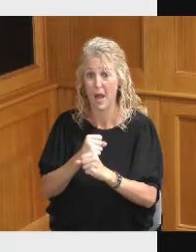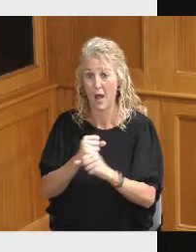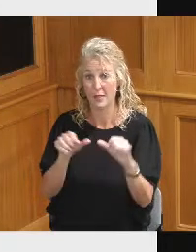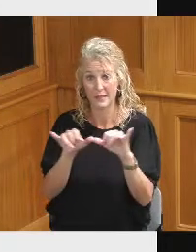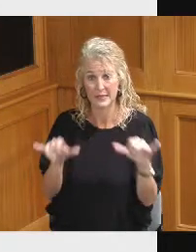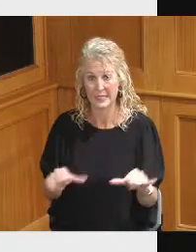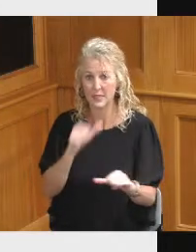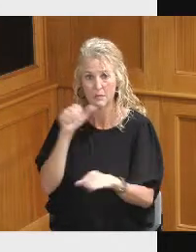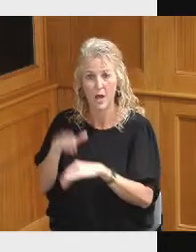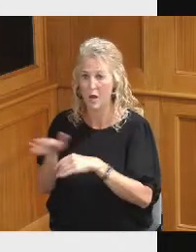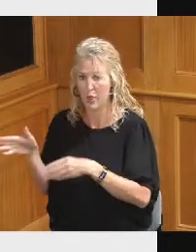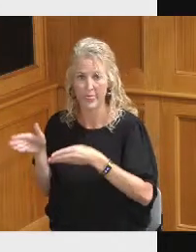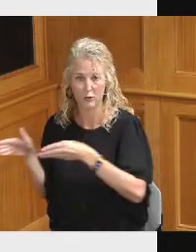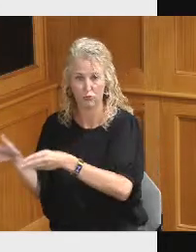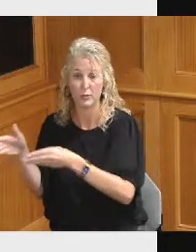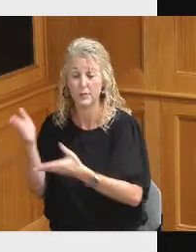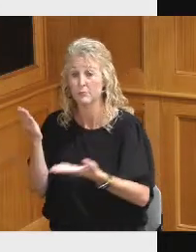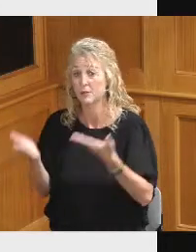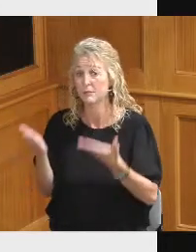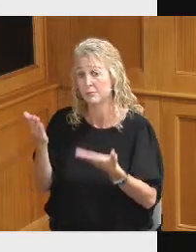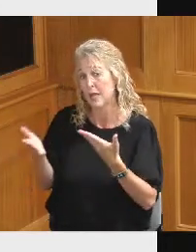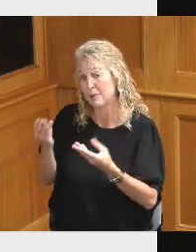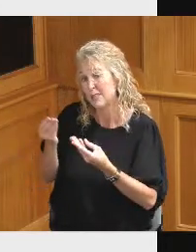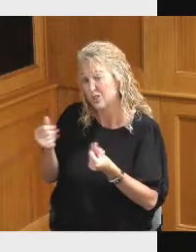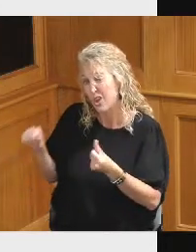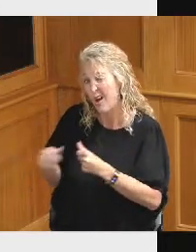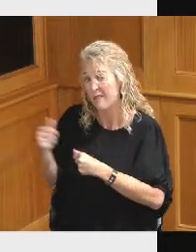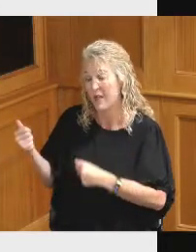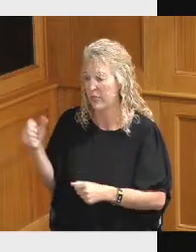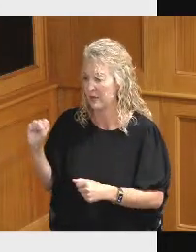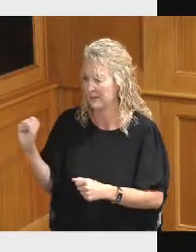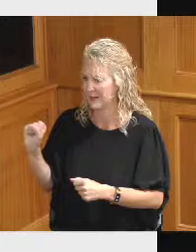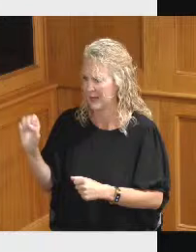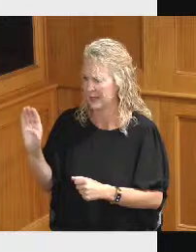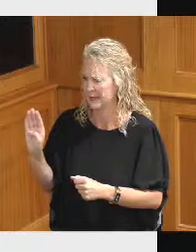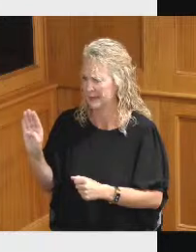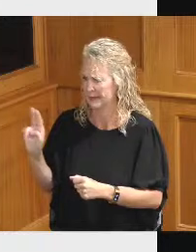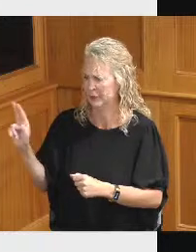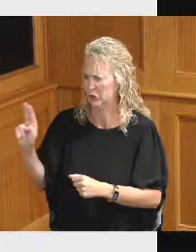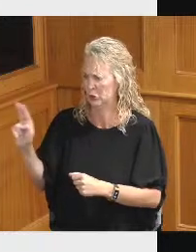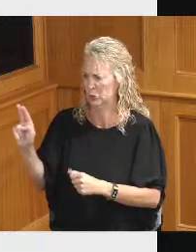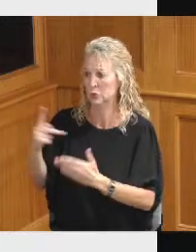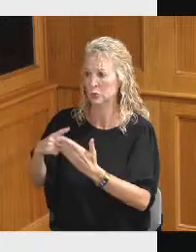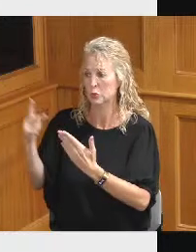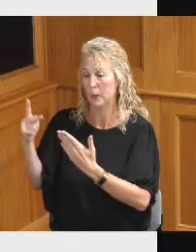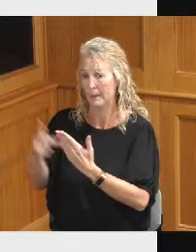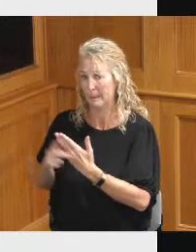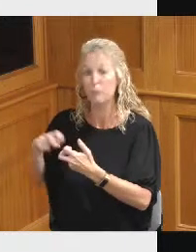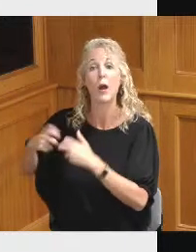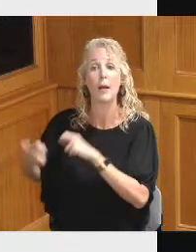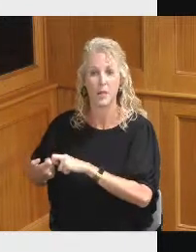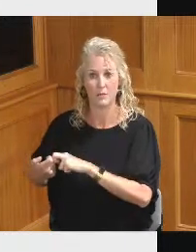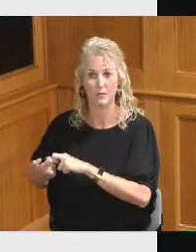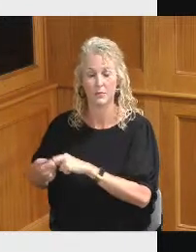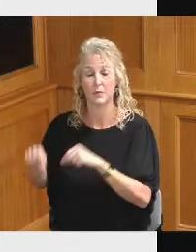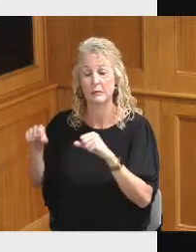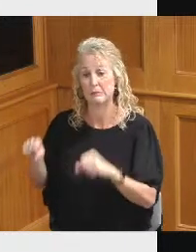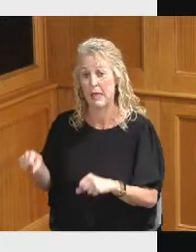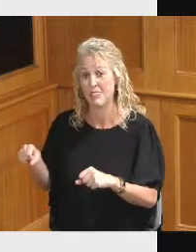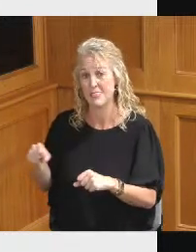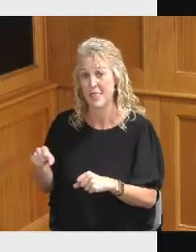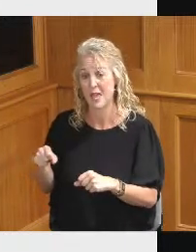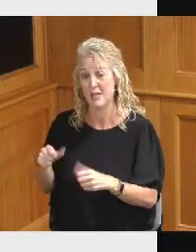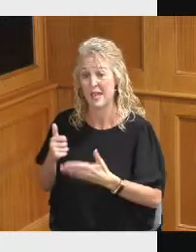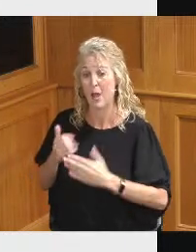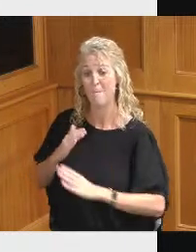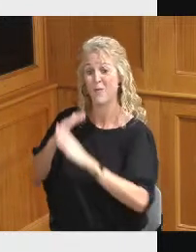street, but it may solve some SBU problems on their street, and there may be a means to actually keep it out of the combined